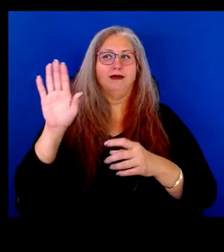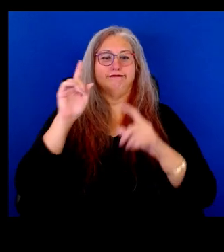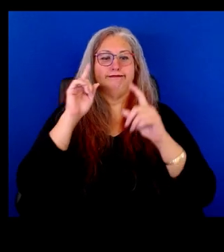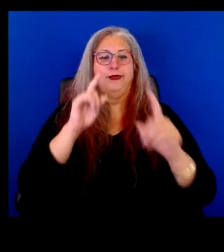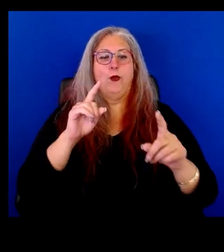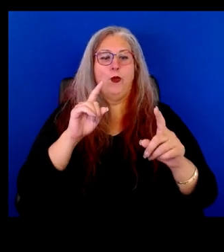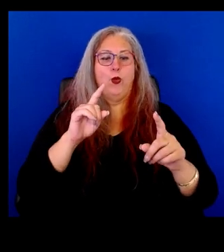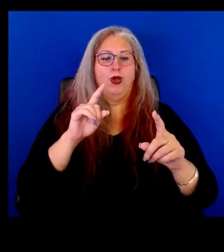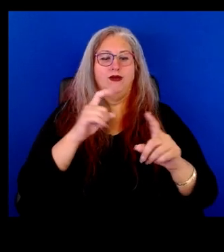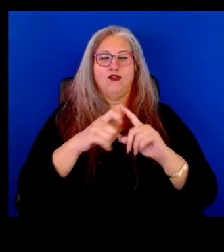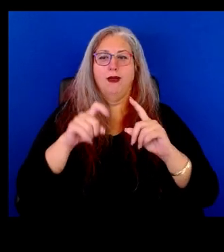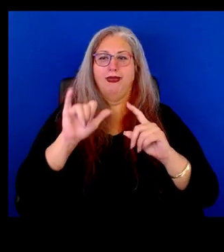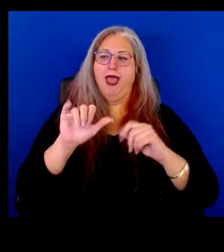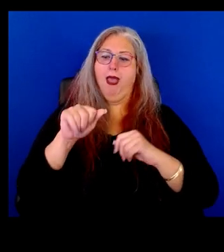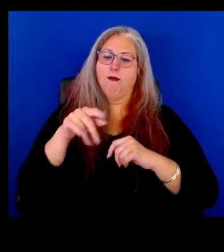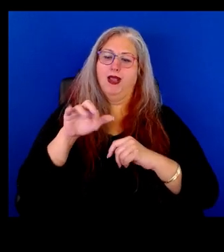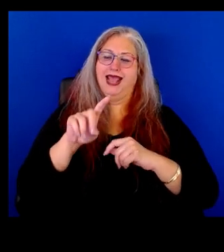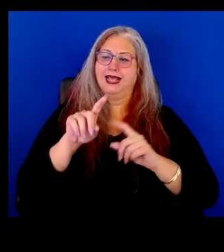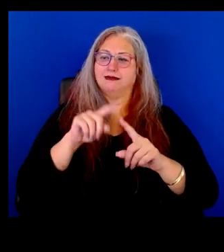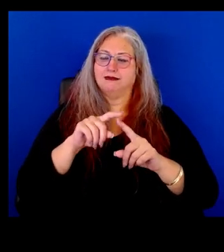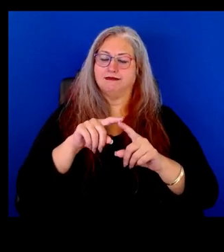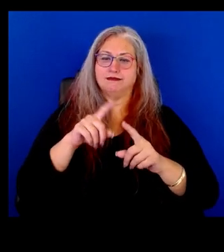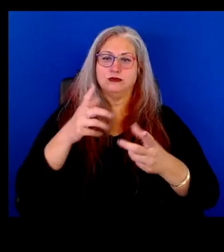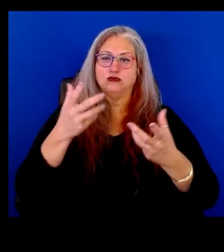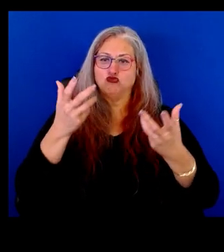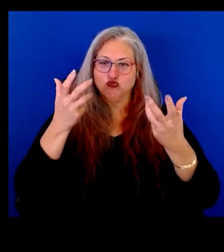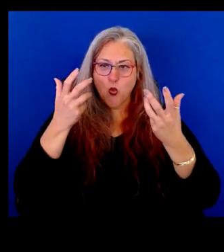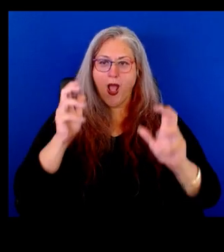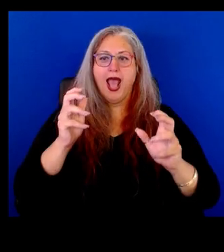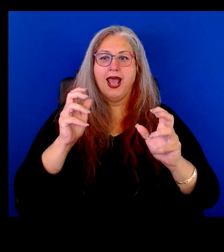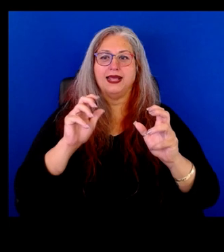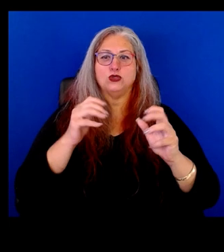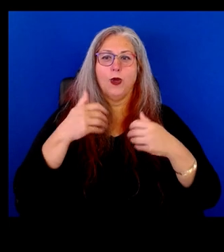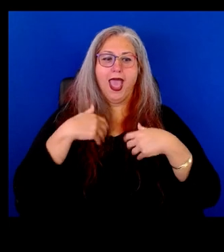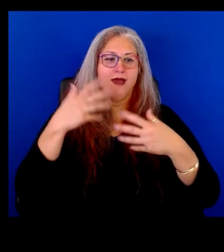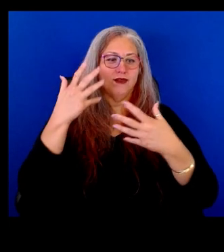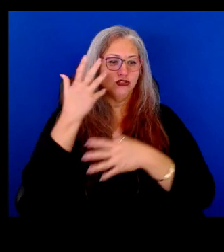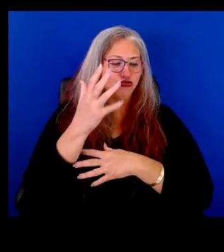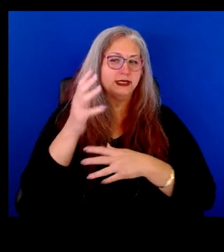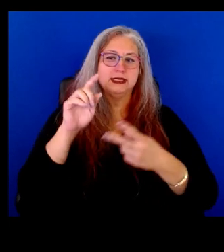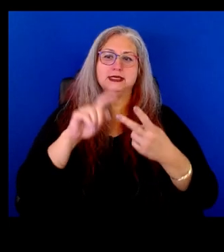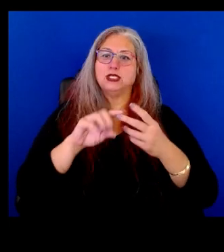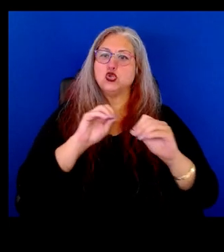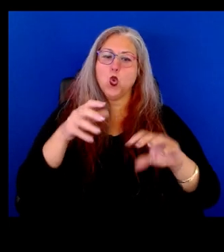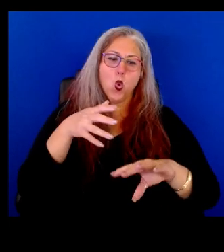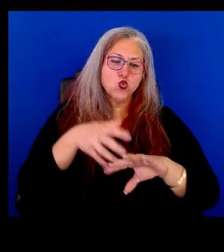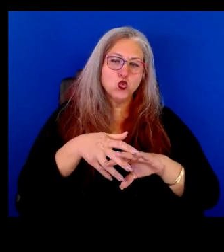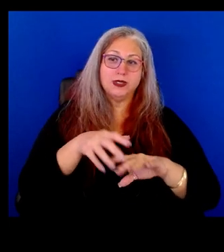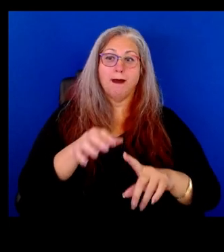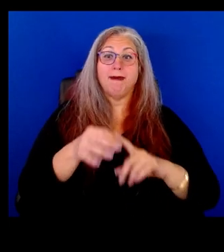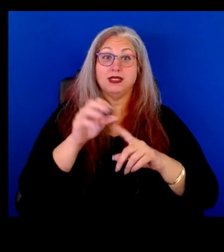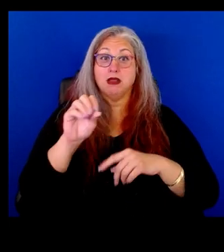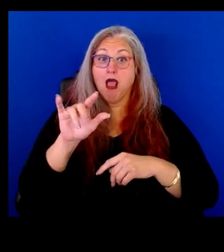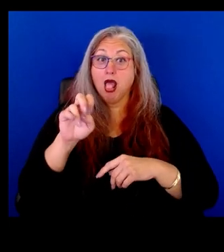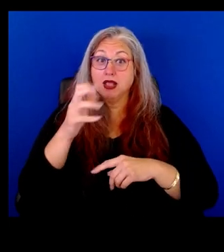the apartheid, to not have trees, not have roots, not have,